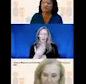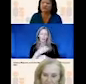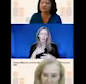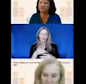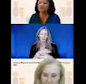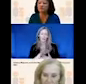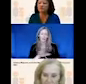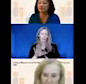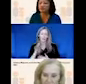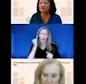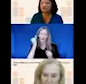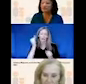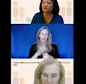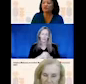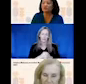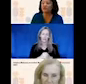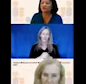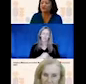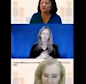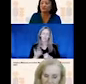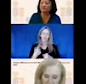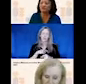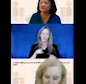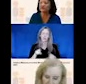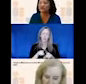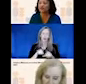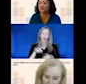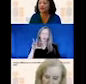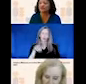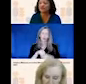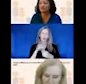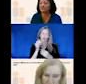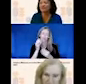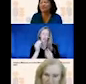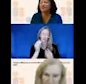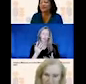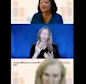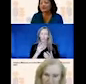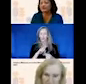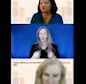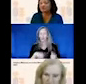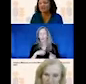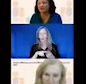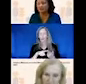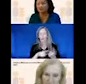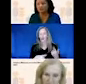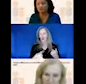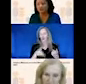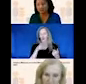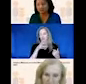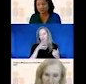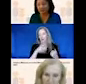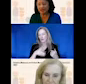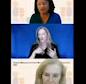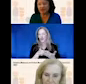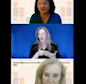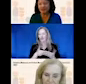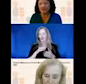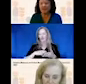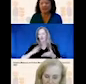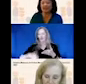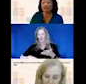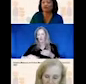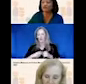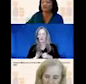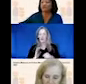Health Services is also working to include more information on maternal child health outcomes at our community health improvement plan